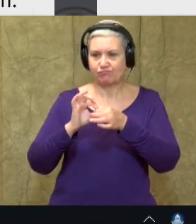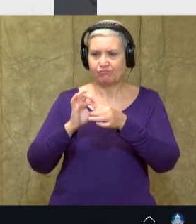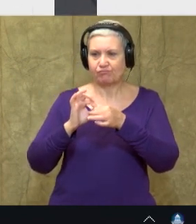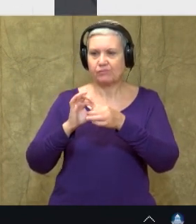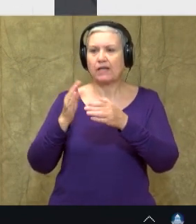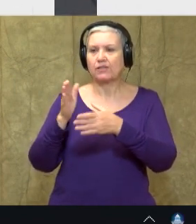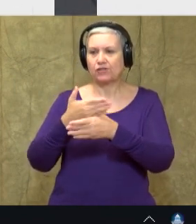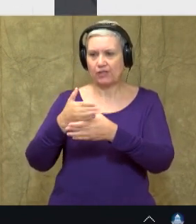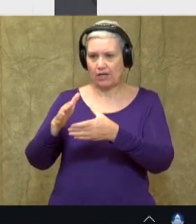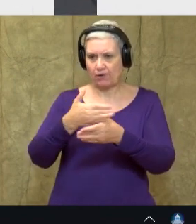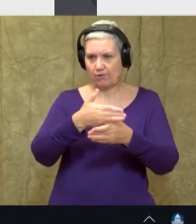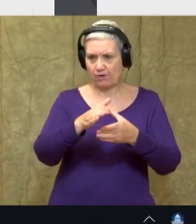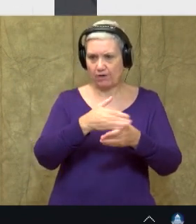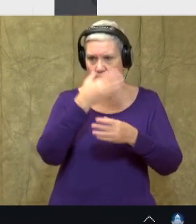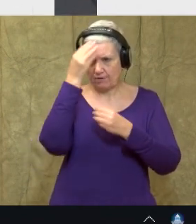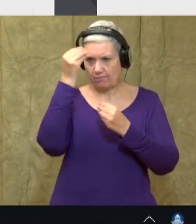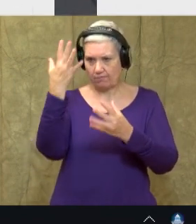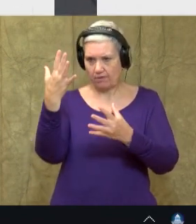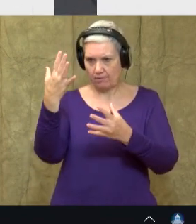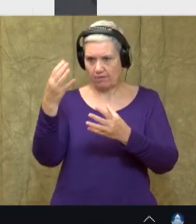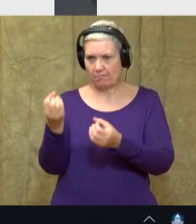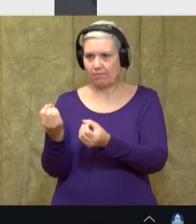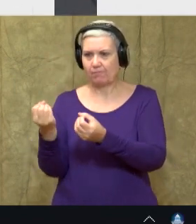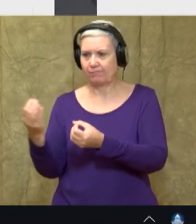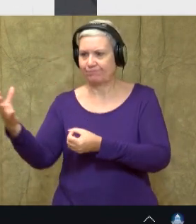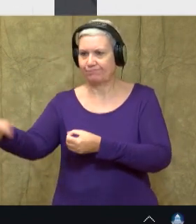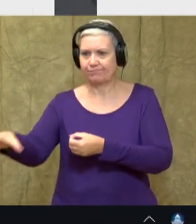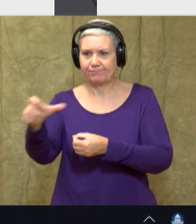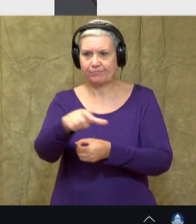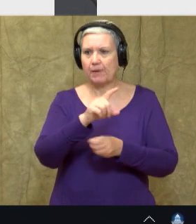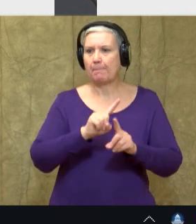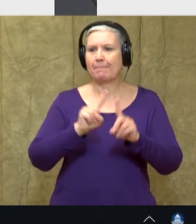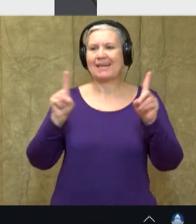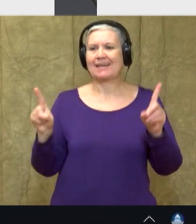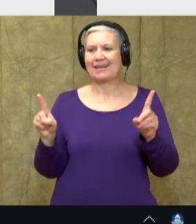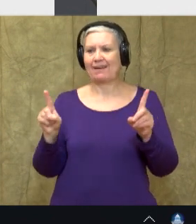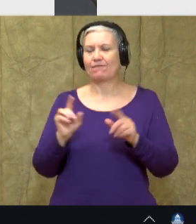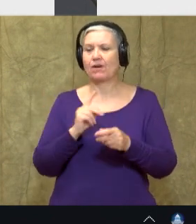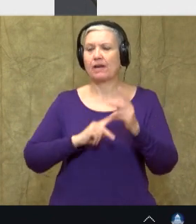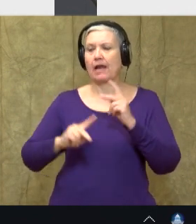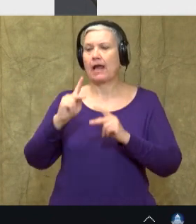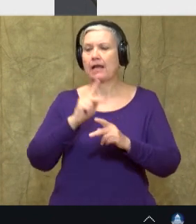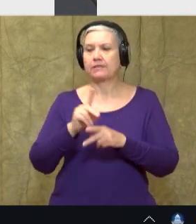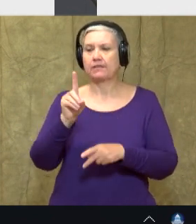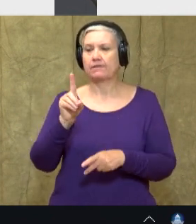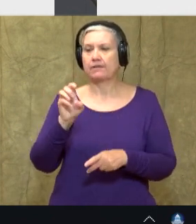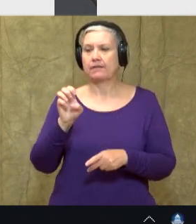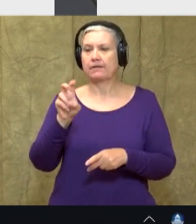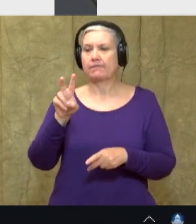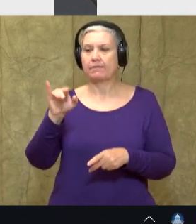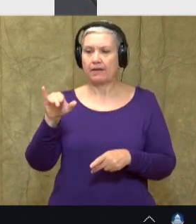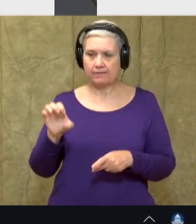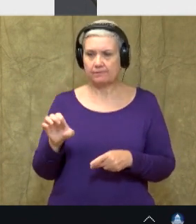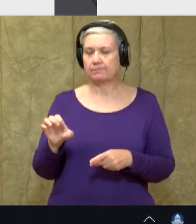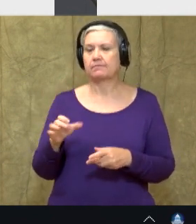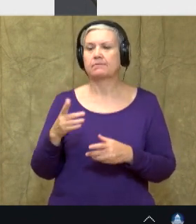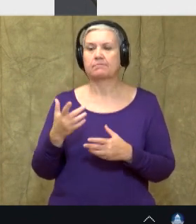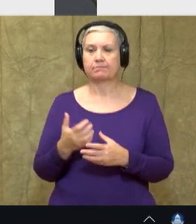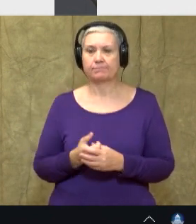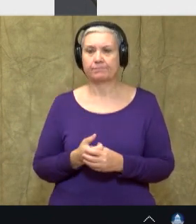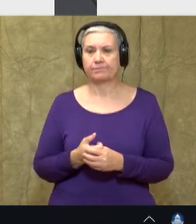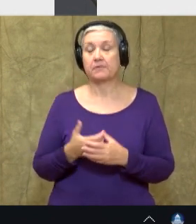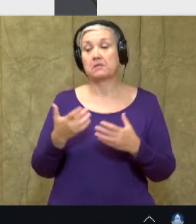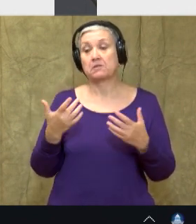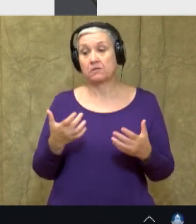of sharing information between multiple devices so that all devices are up to date. So I may want to sync